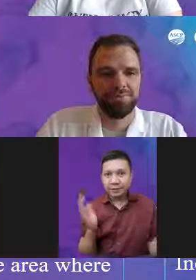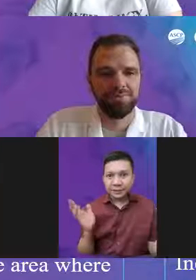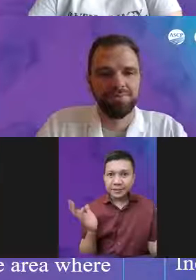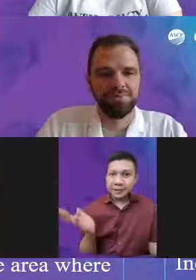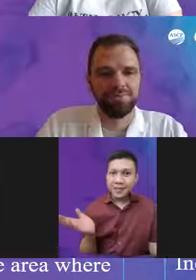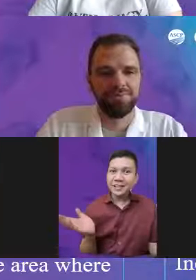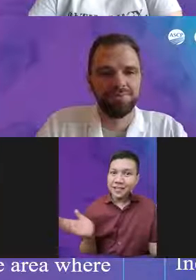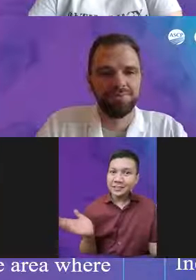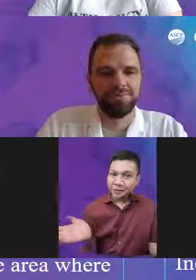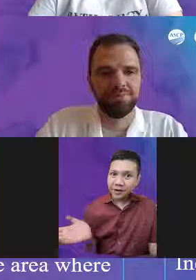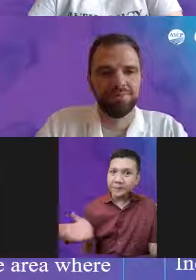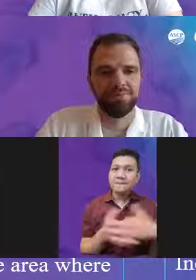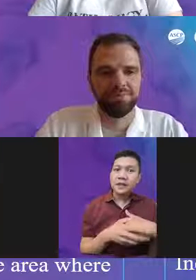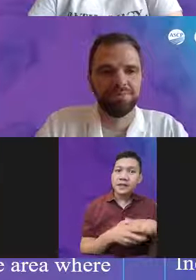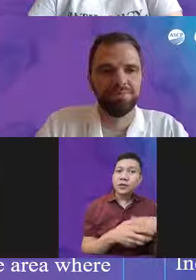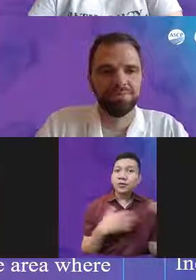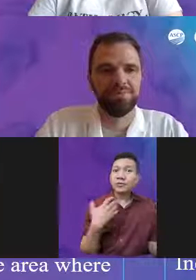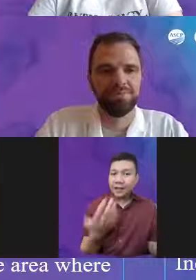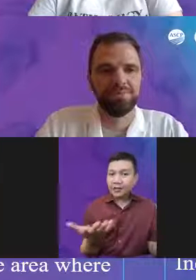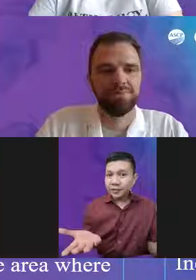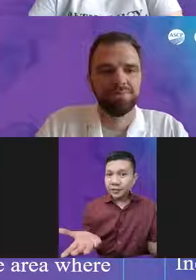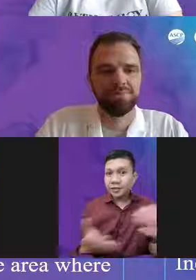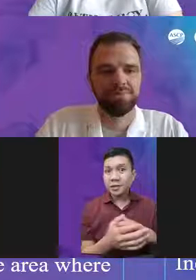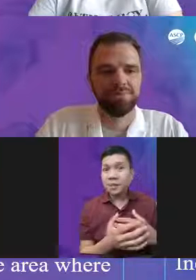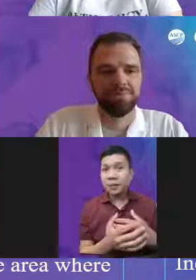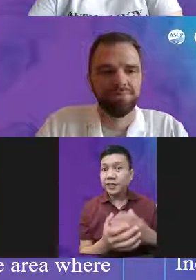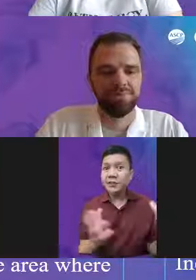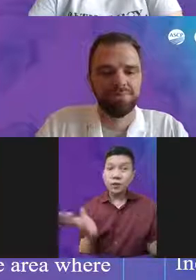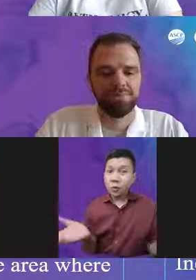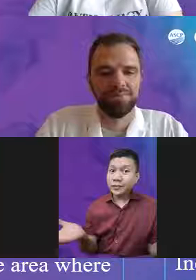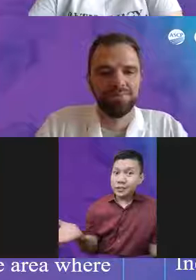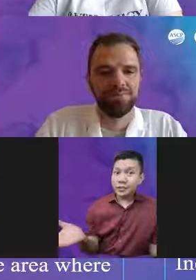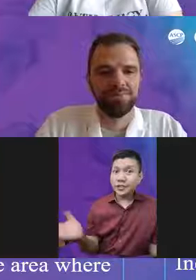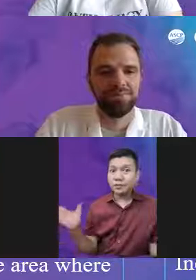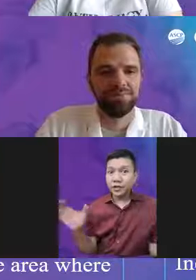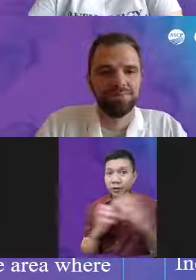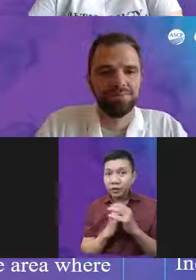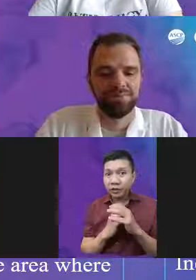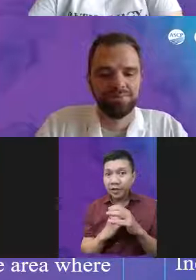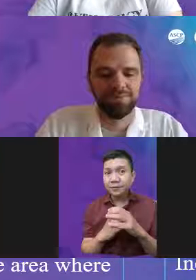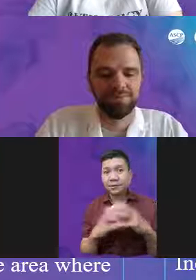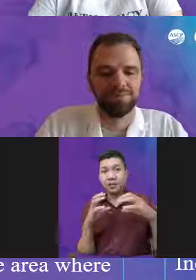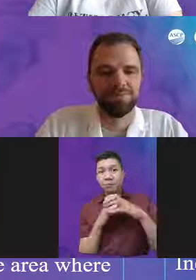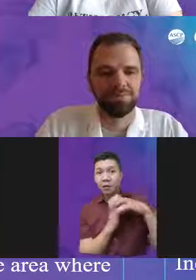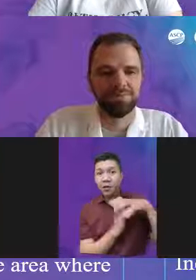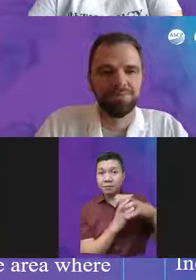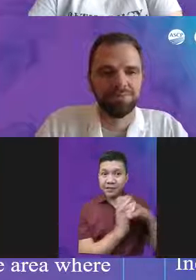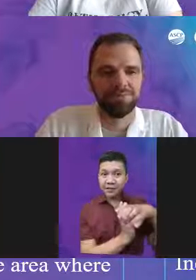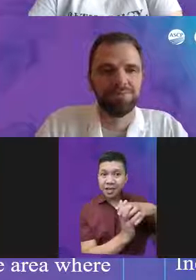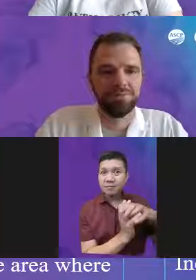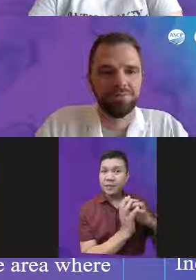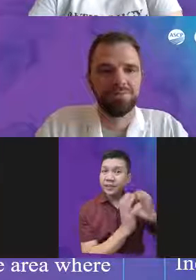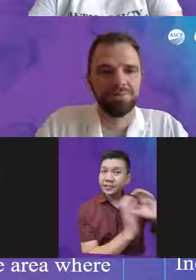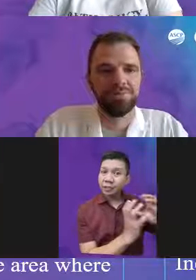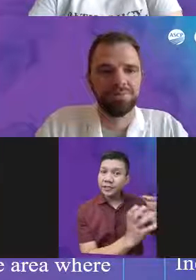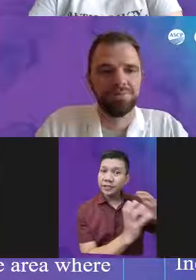hemoglobin. It doesn't make any sense, right? So that triggers that probably is a cold agglutinin, where it all clumped when it's a one big